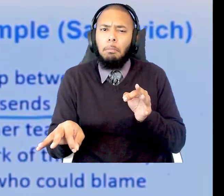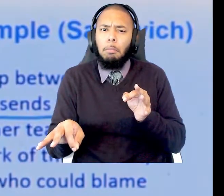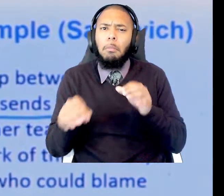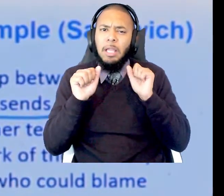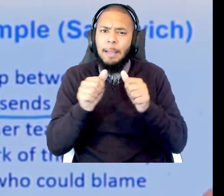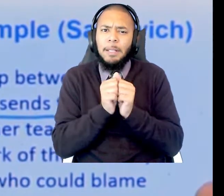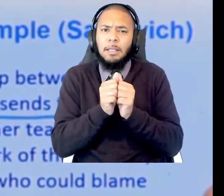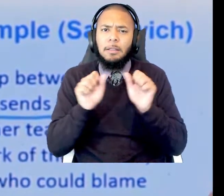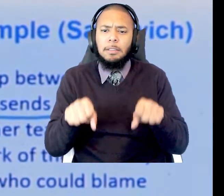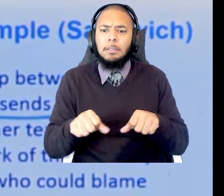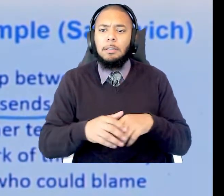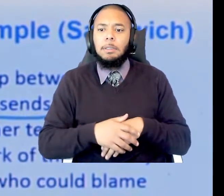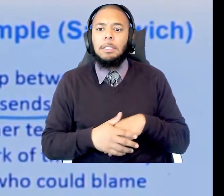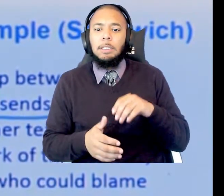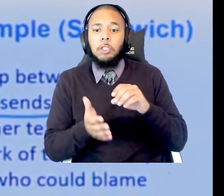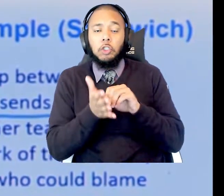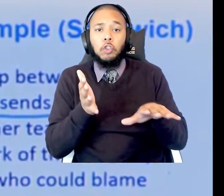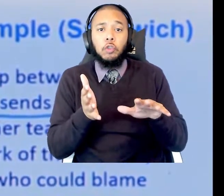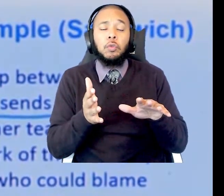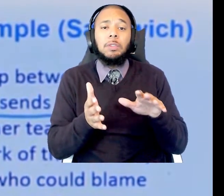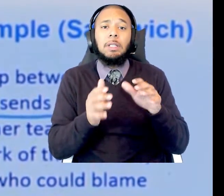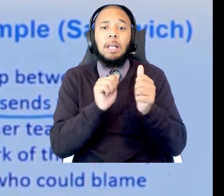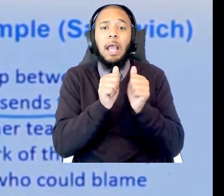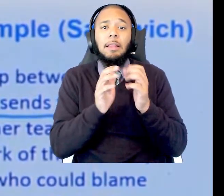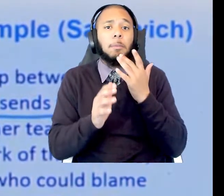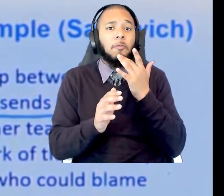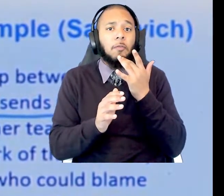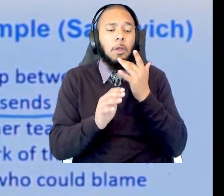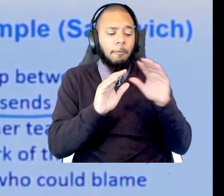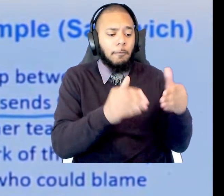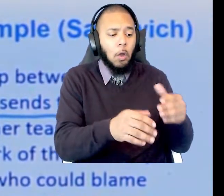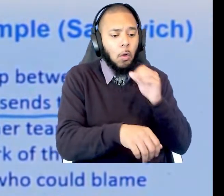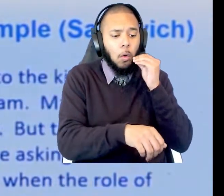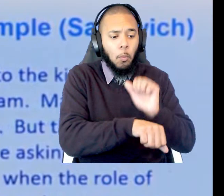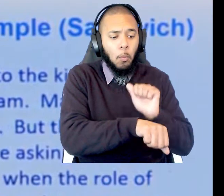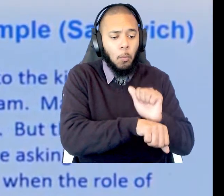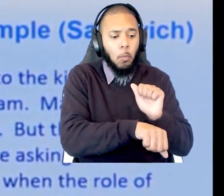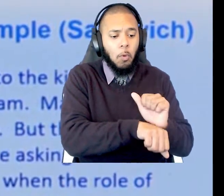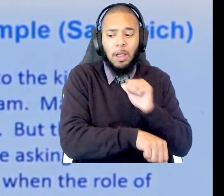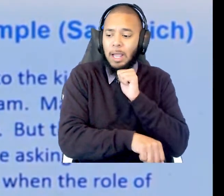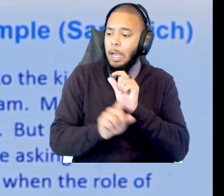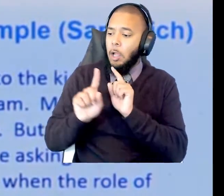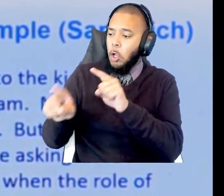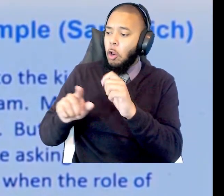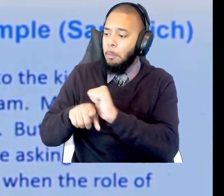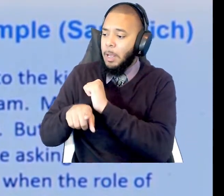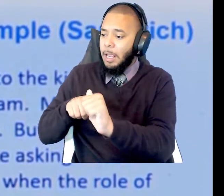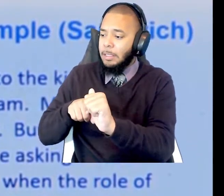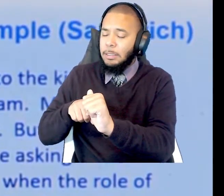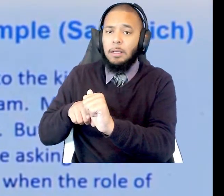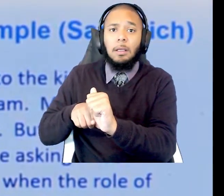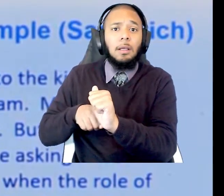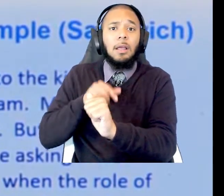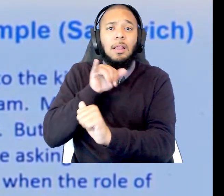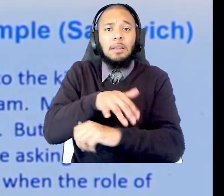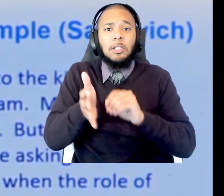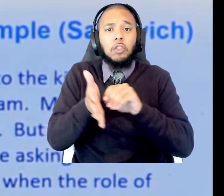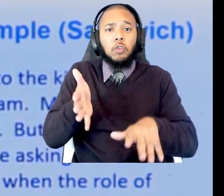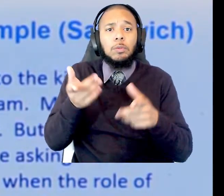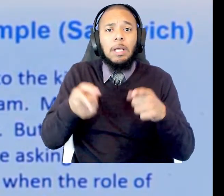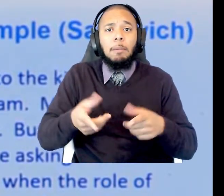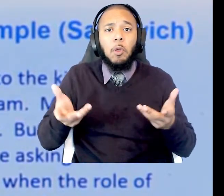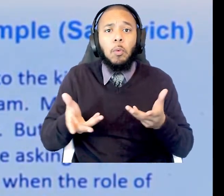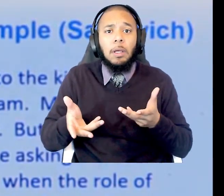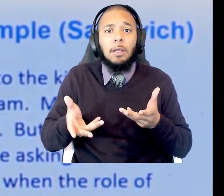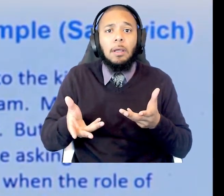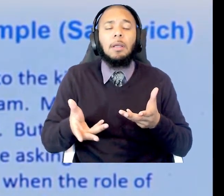right. But if a student athlete chooses to do homework over attending practice, what happens to the kid? He or